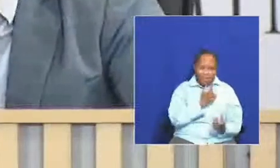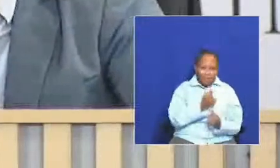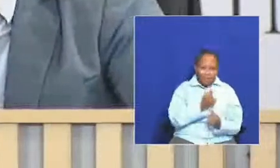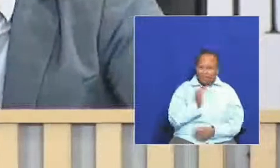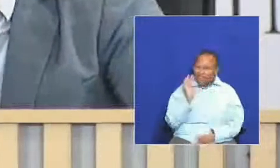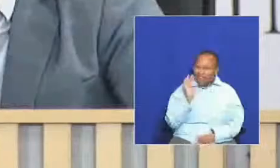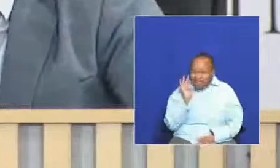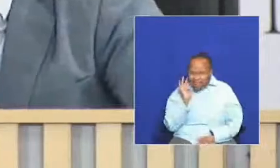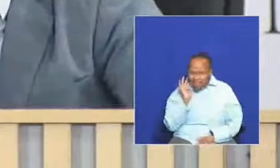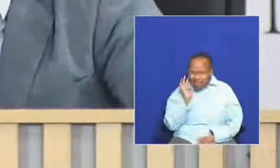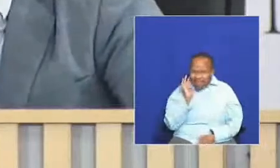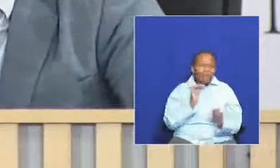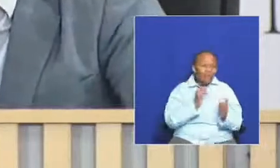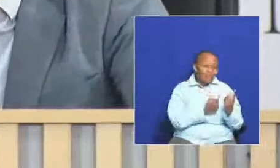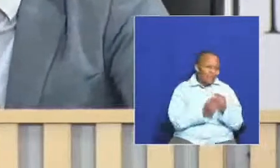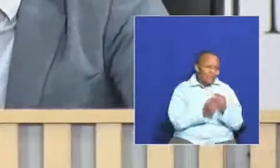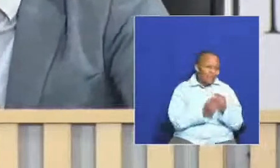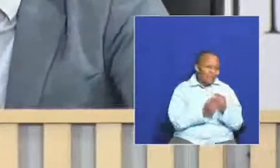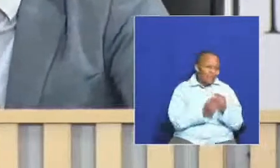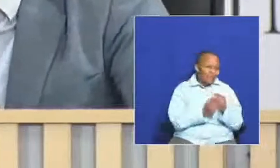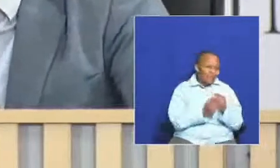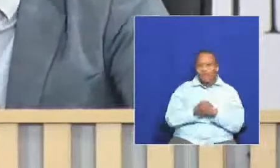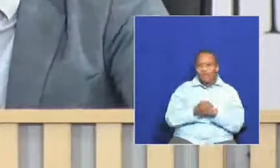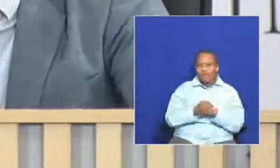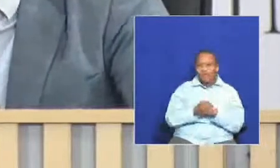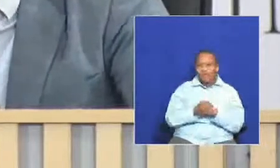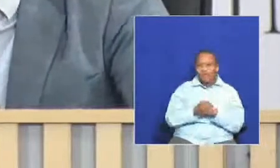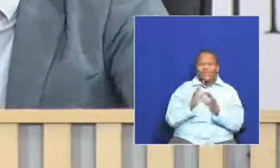It's very relevant, but